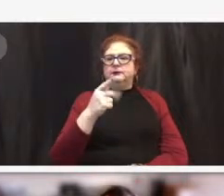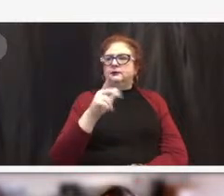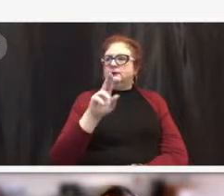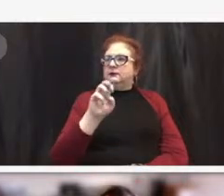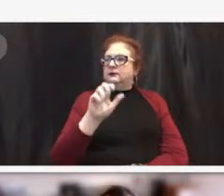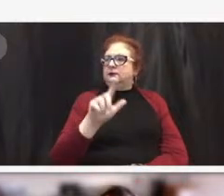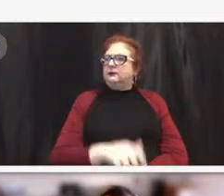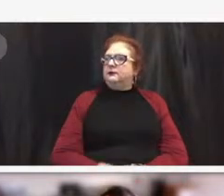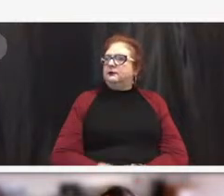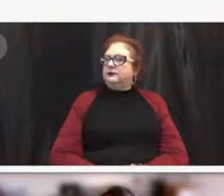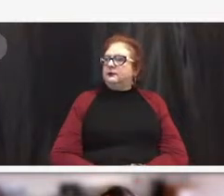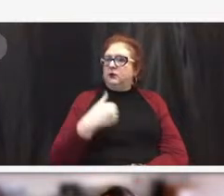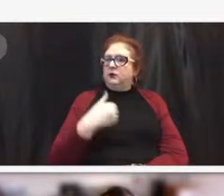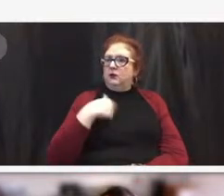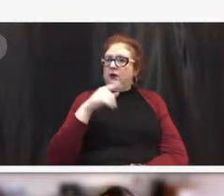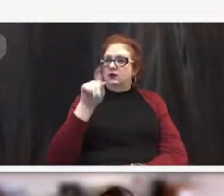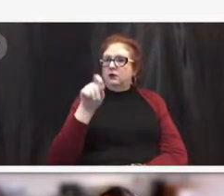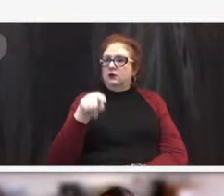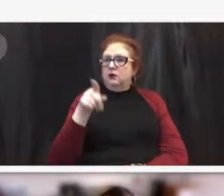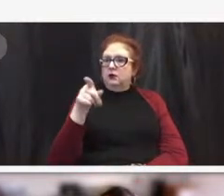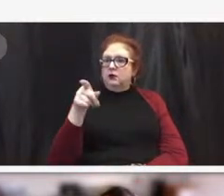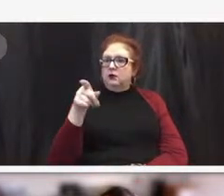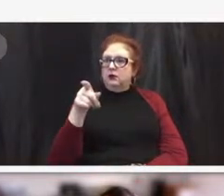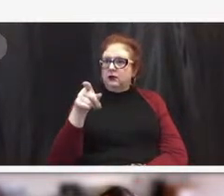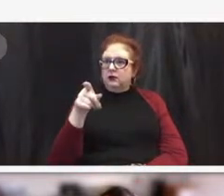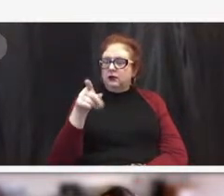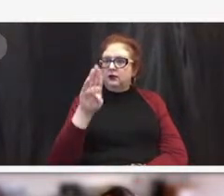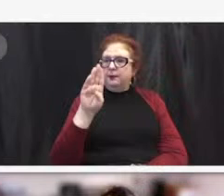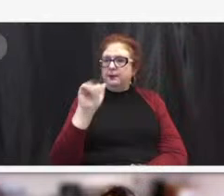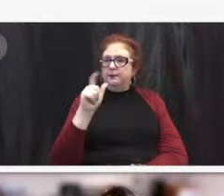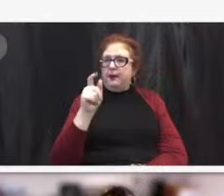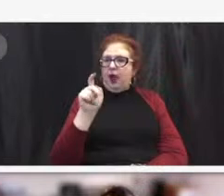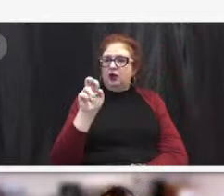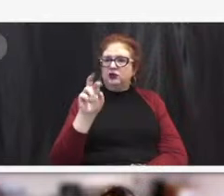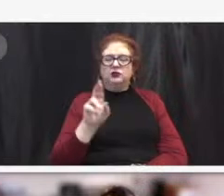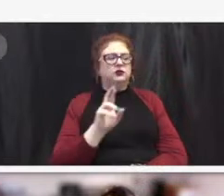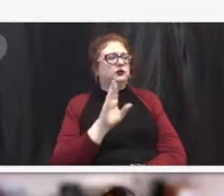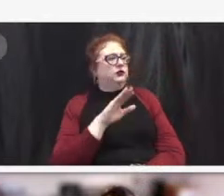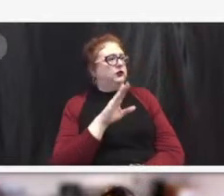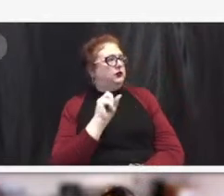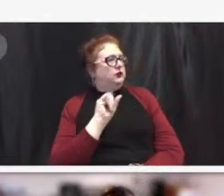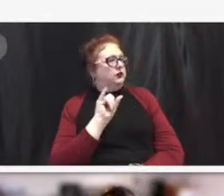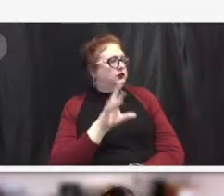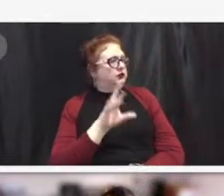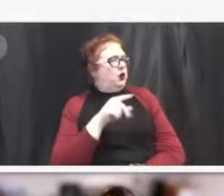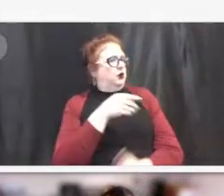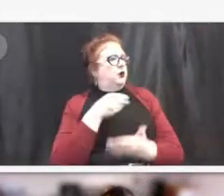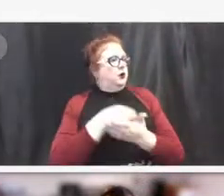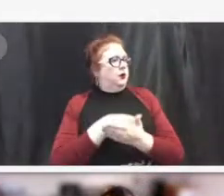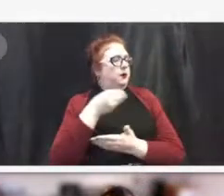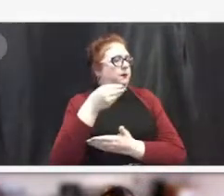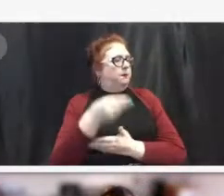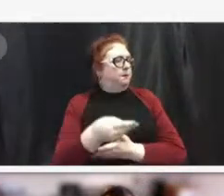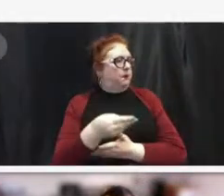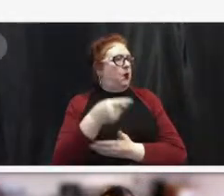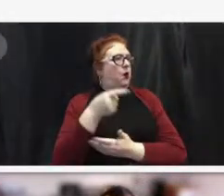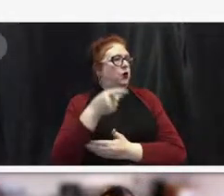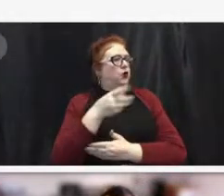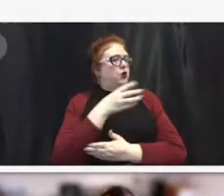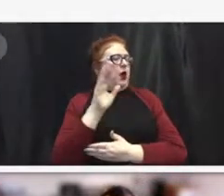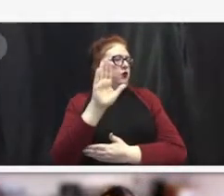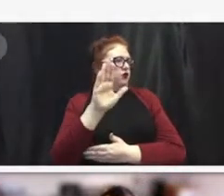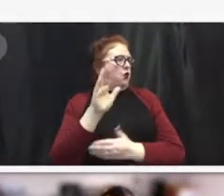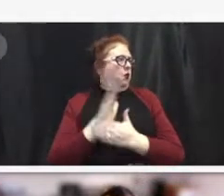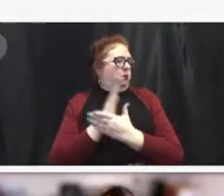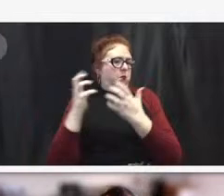ahead. Did you have a question? Yeah, it's a quick one. So, sir, did you buy this house, you and your domestic partner, with the intention